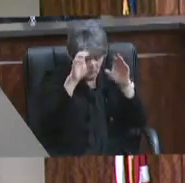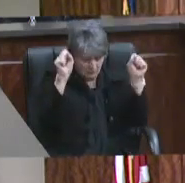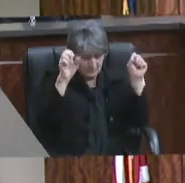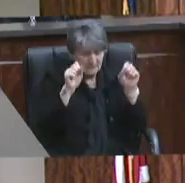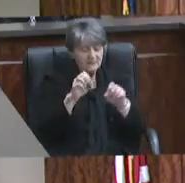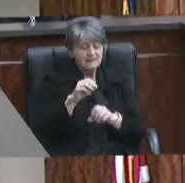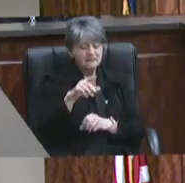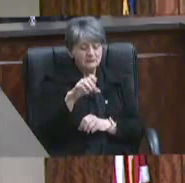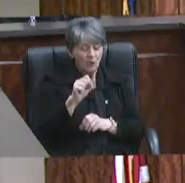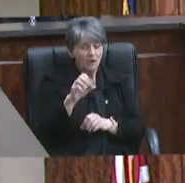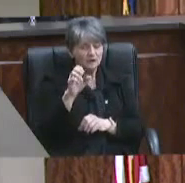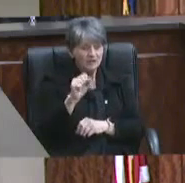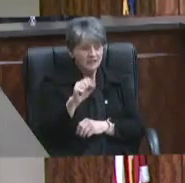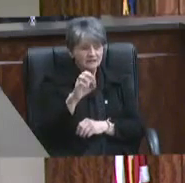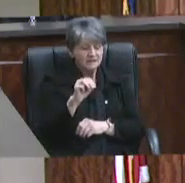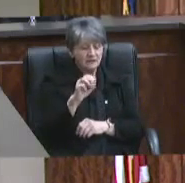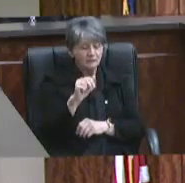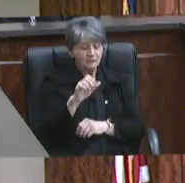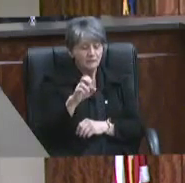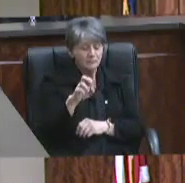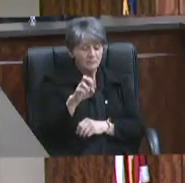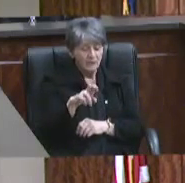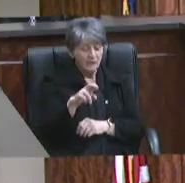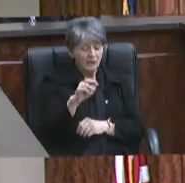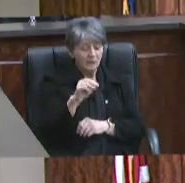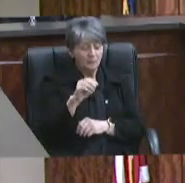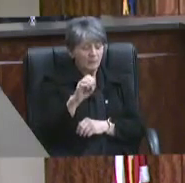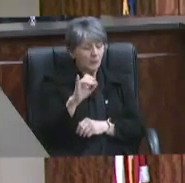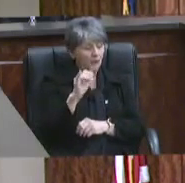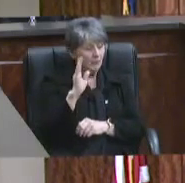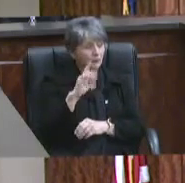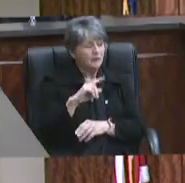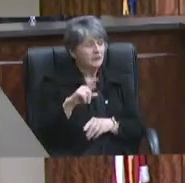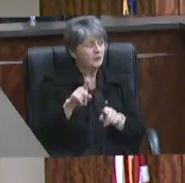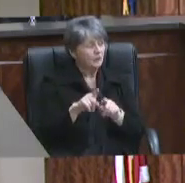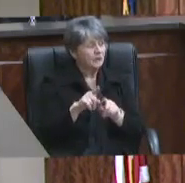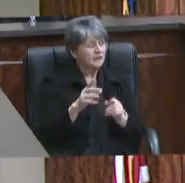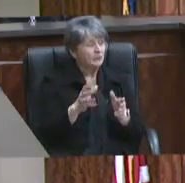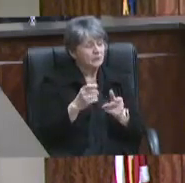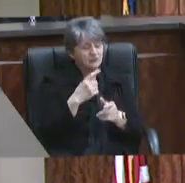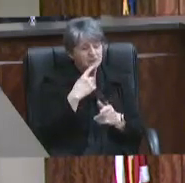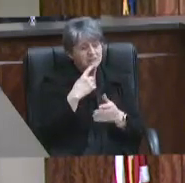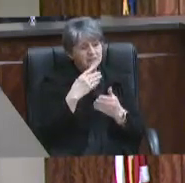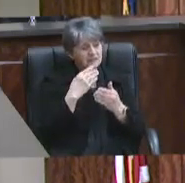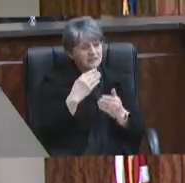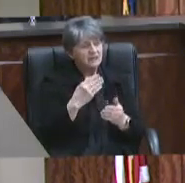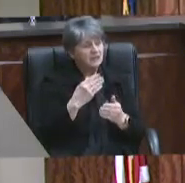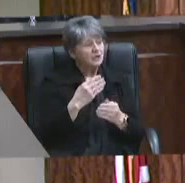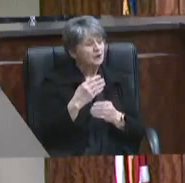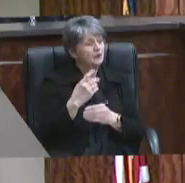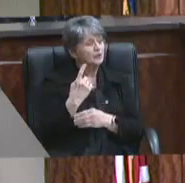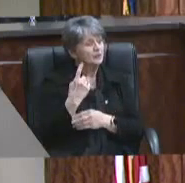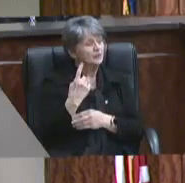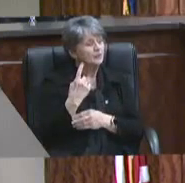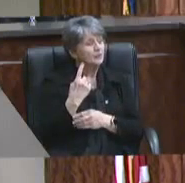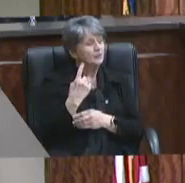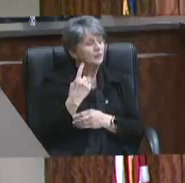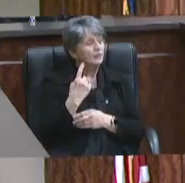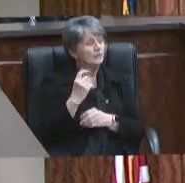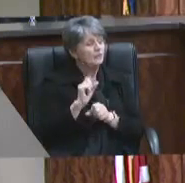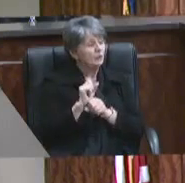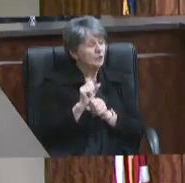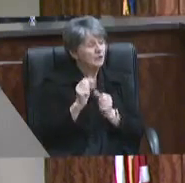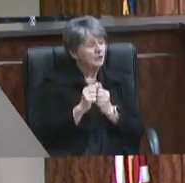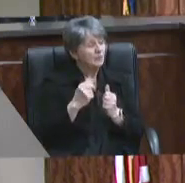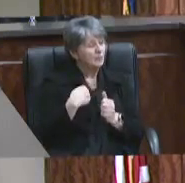I vote yes. Mayor Mo? I'm going to concur. Just want to acknowledge and thank the applicant for the work that they provided the city and working with us on it. So look forward